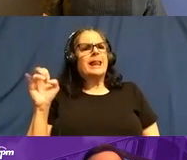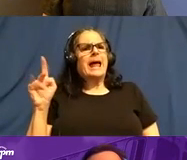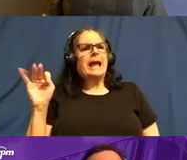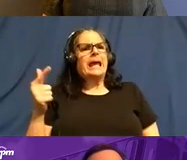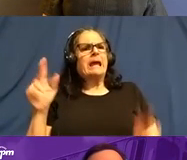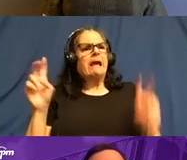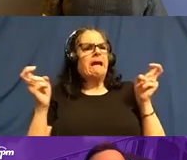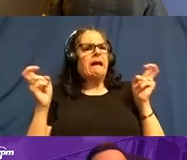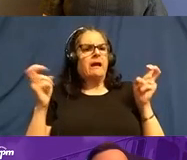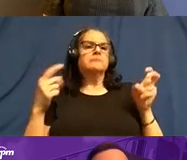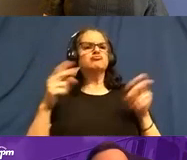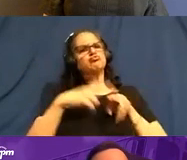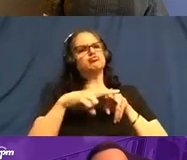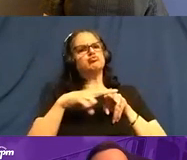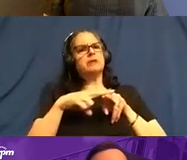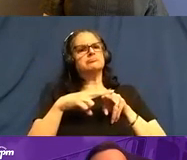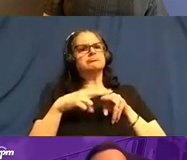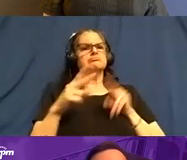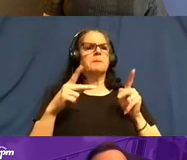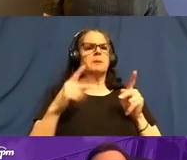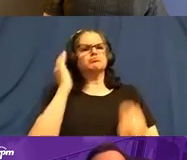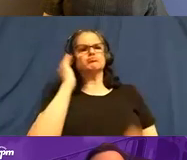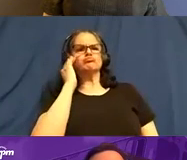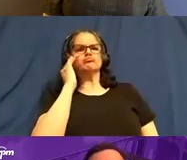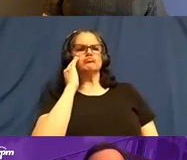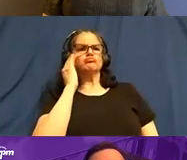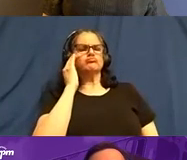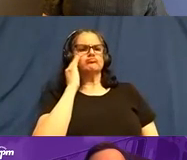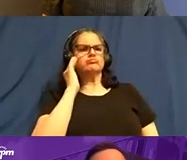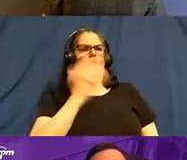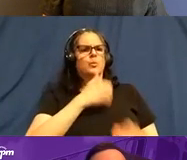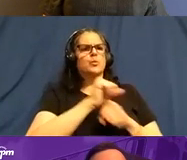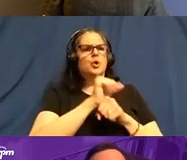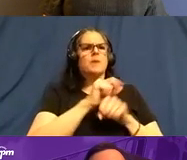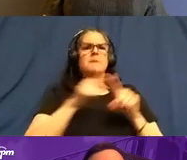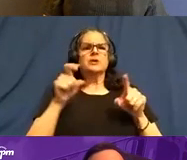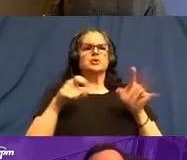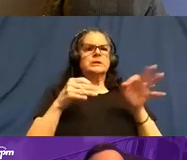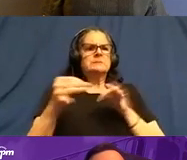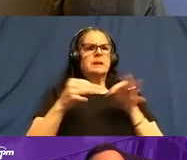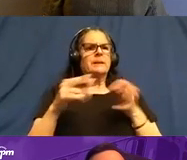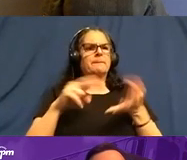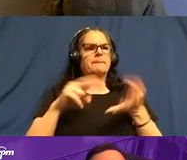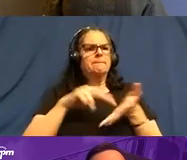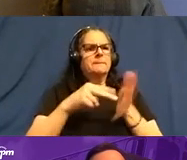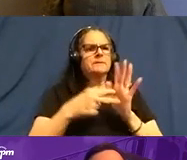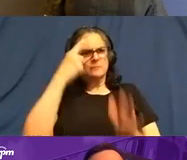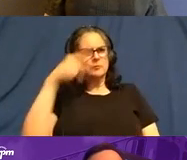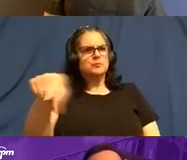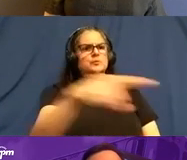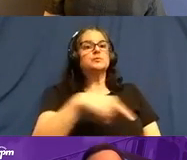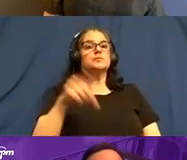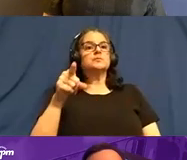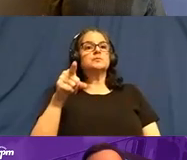industry, but obviously we should do a little bit more explaining here. this picture shows the work underway